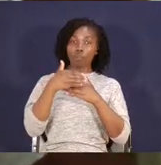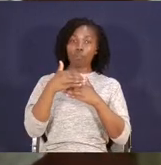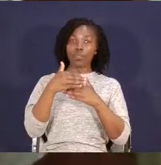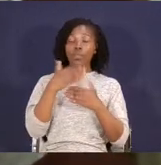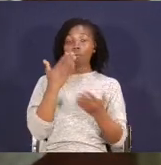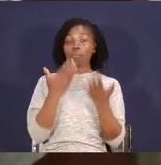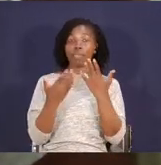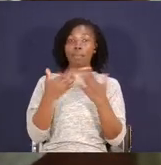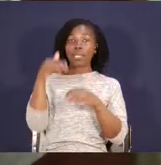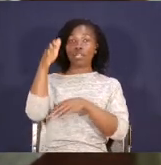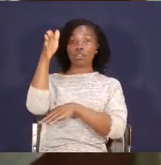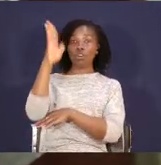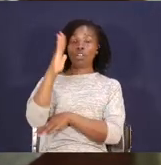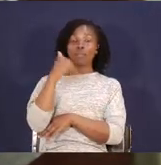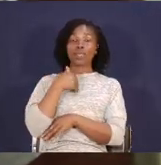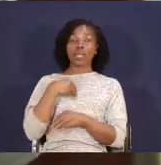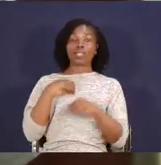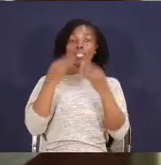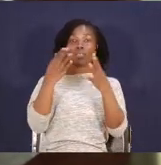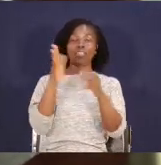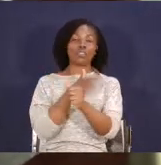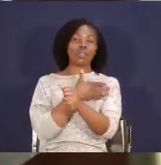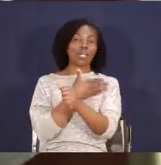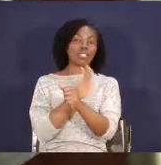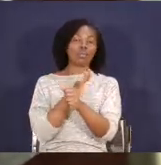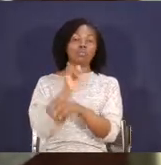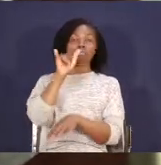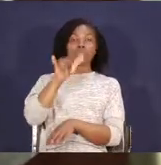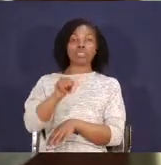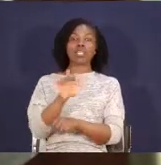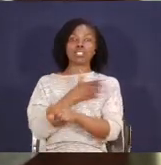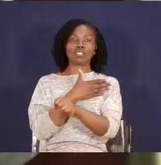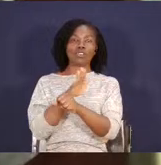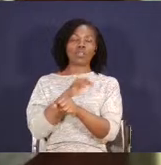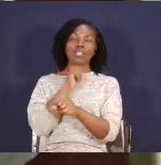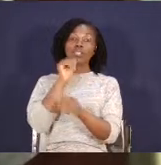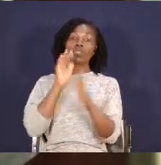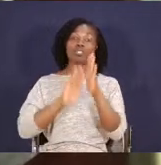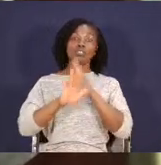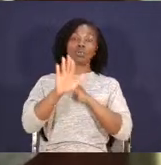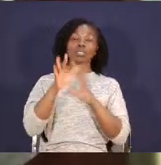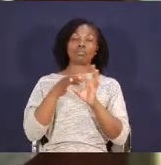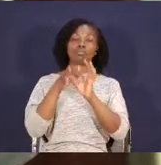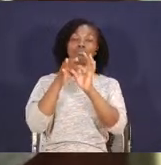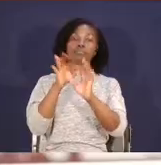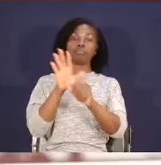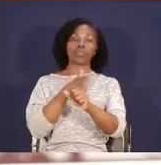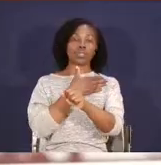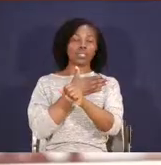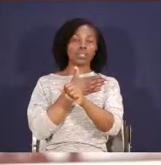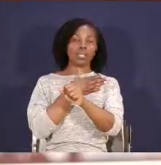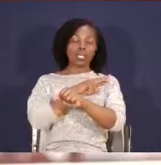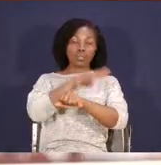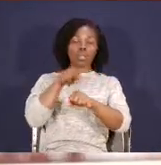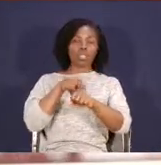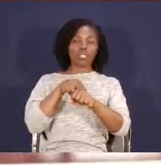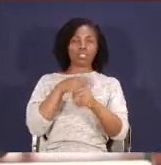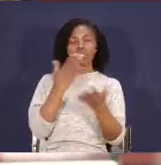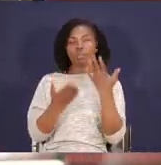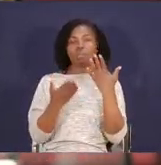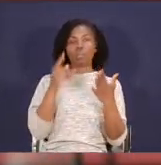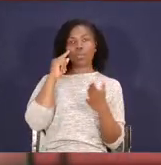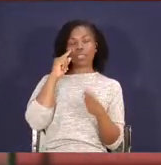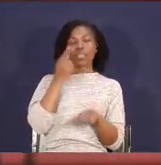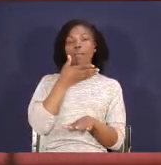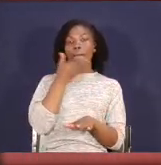song to release. That song is not yours. That song belongs to the nations. And maybe you are thinking there are better singers, there are all